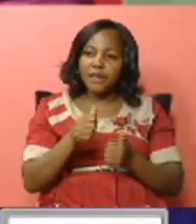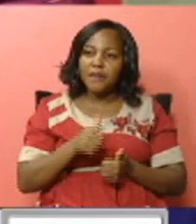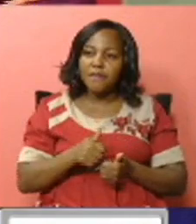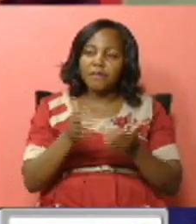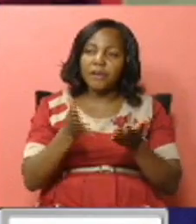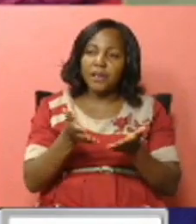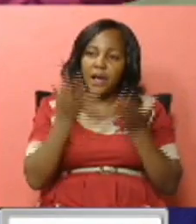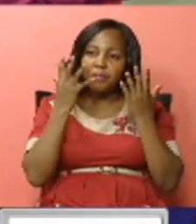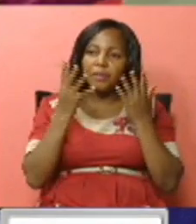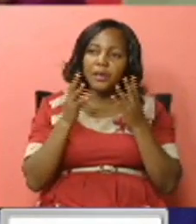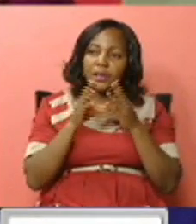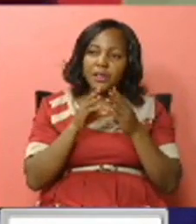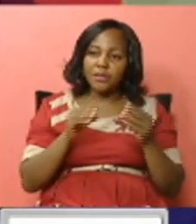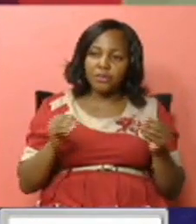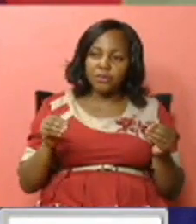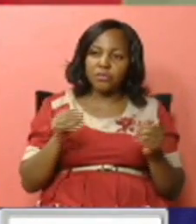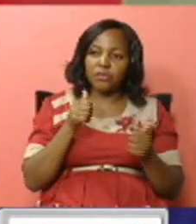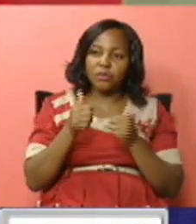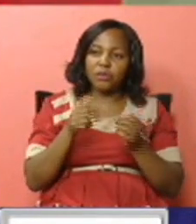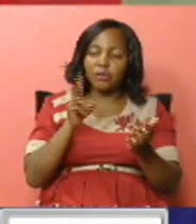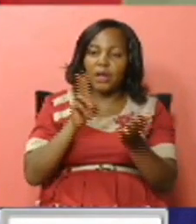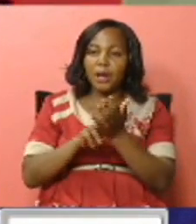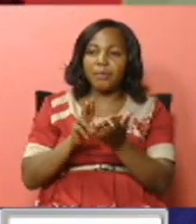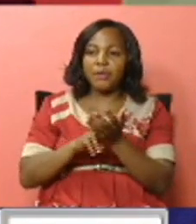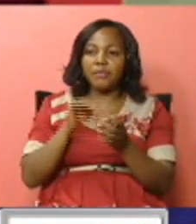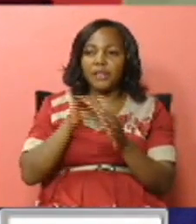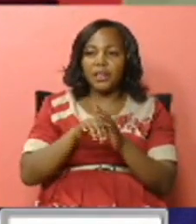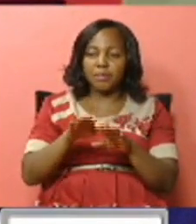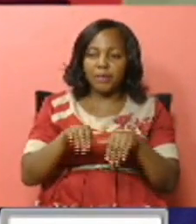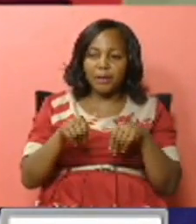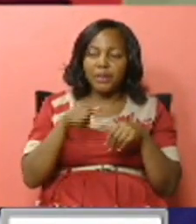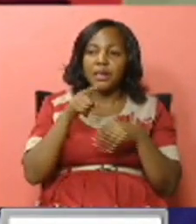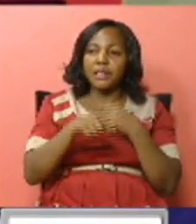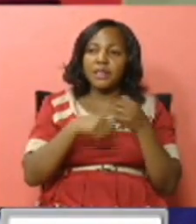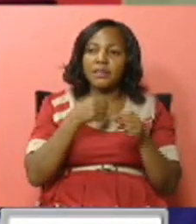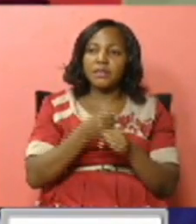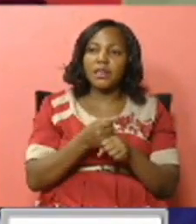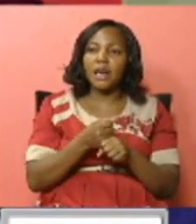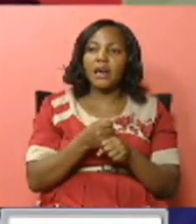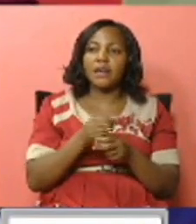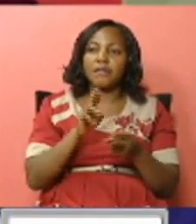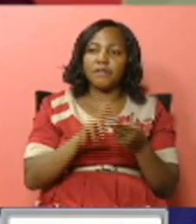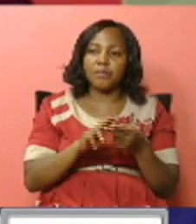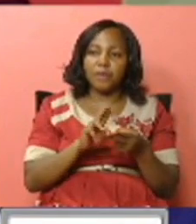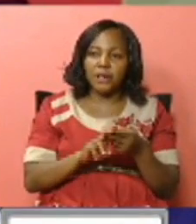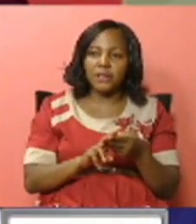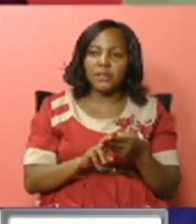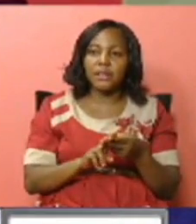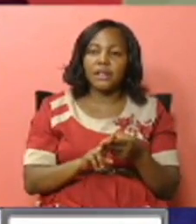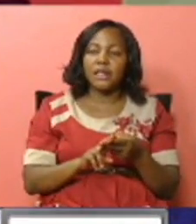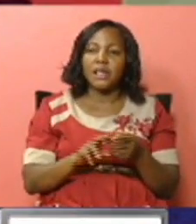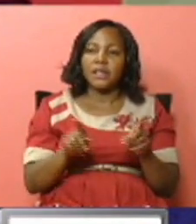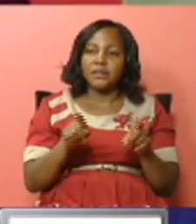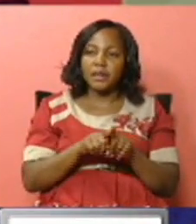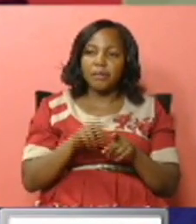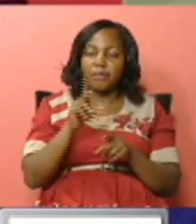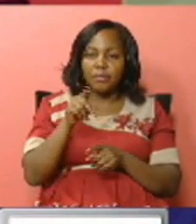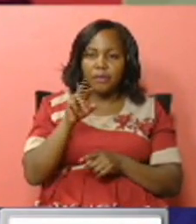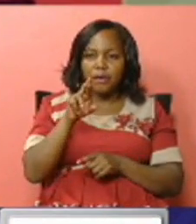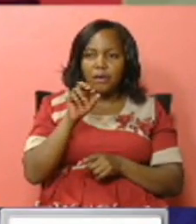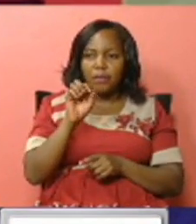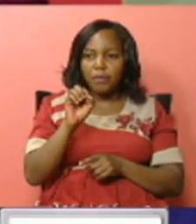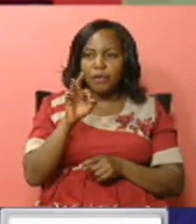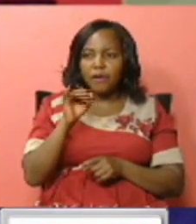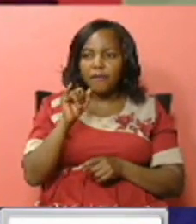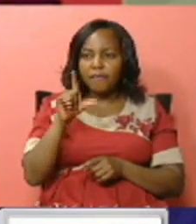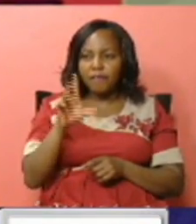the resolutions that were passed in parliament this year in February from Honorable Komakech. Profile the women, get to